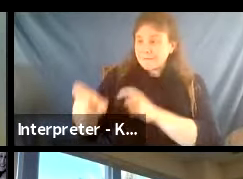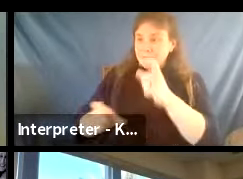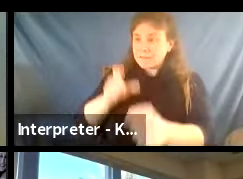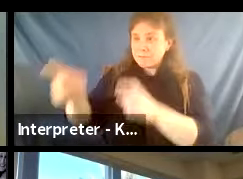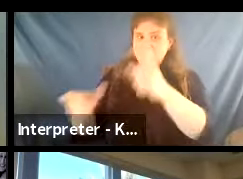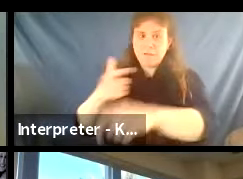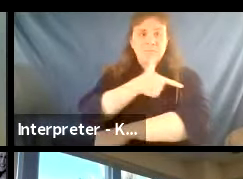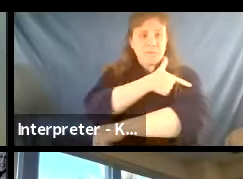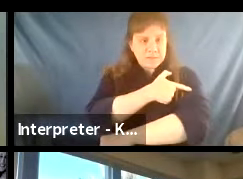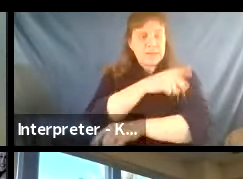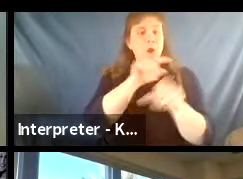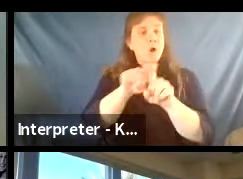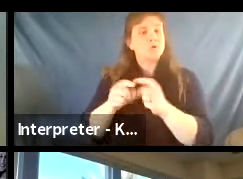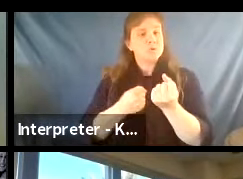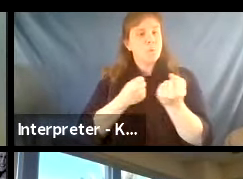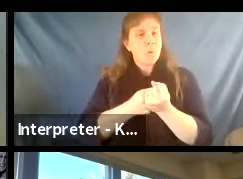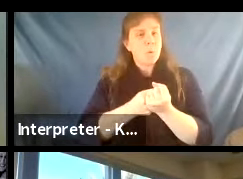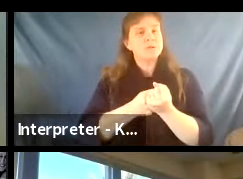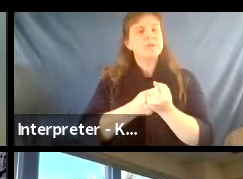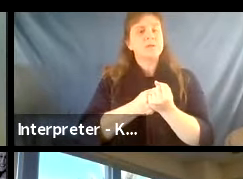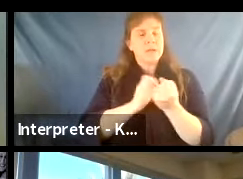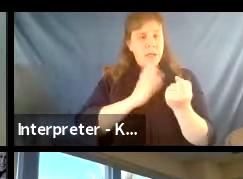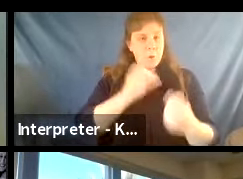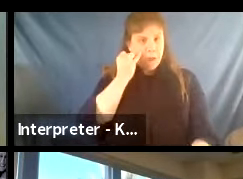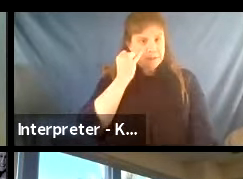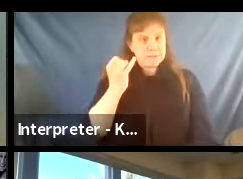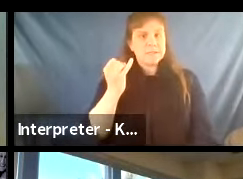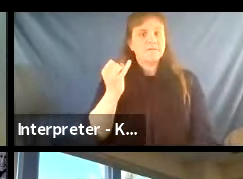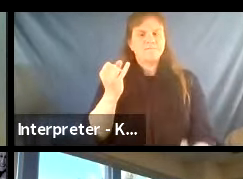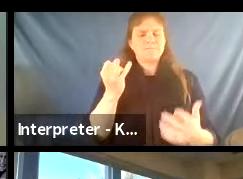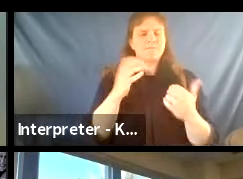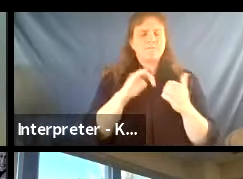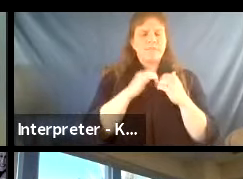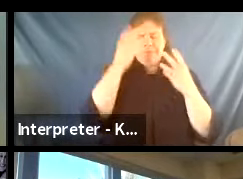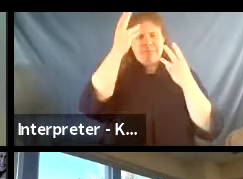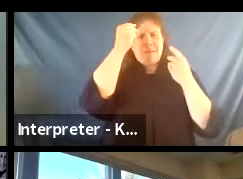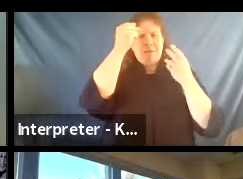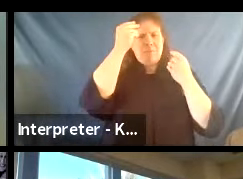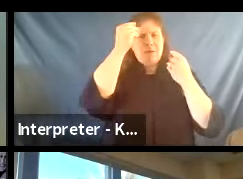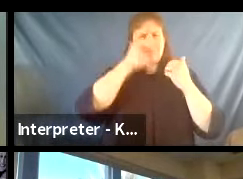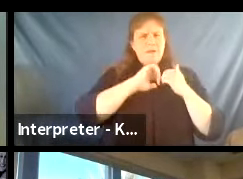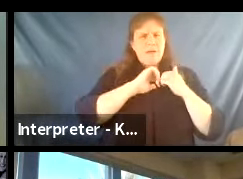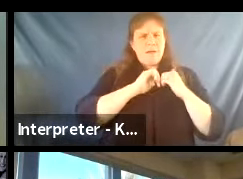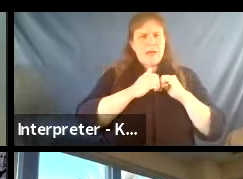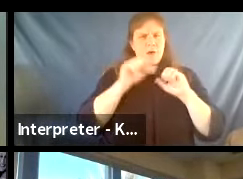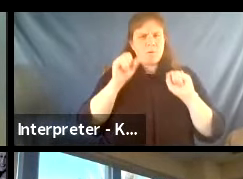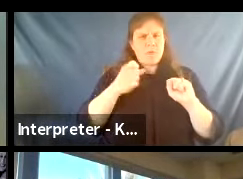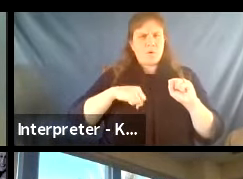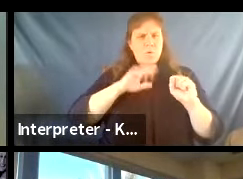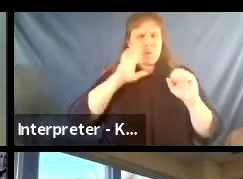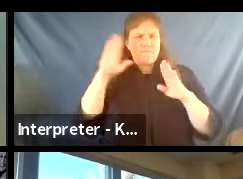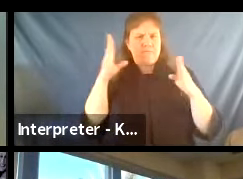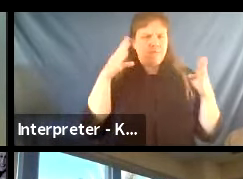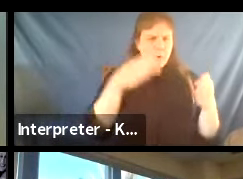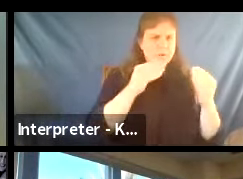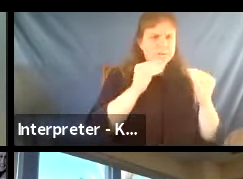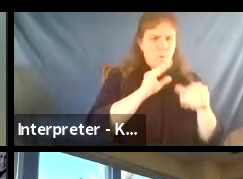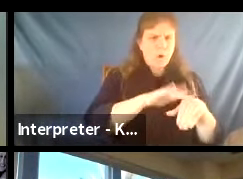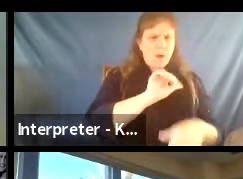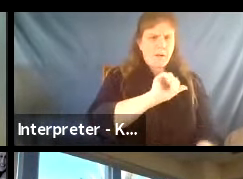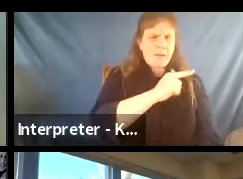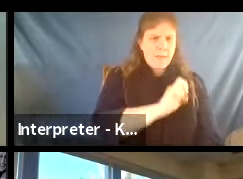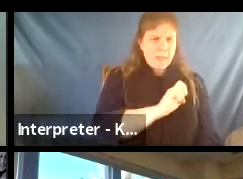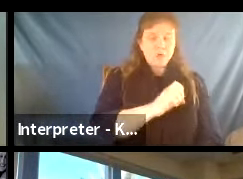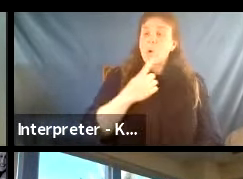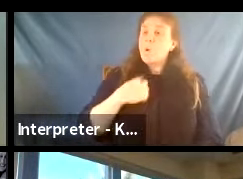supported this idea of considering how to shift even more on the age. We'd always put in these different tiers,